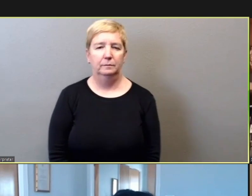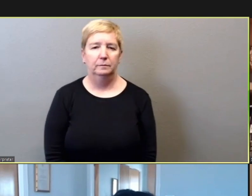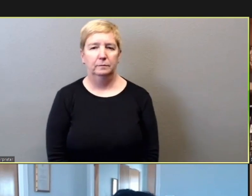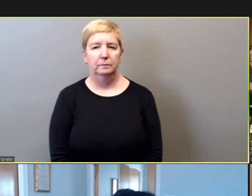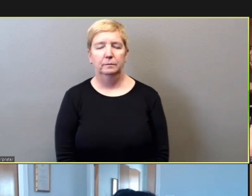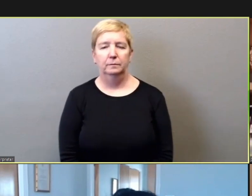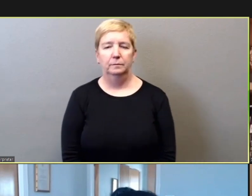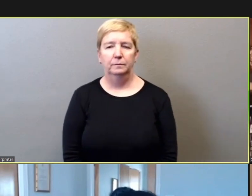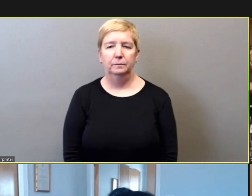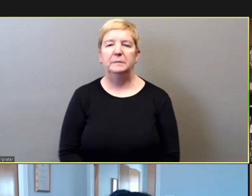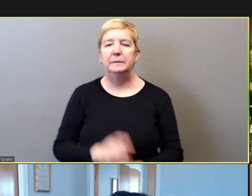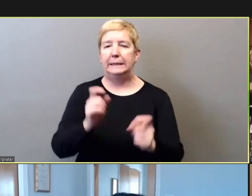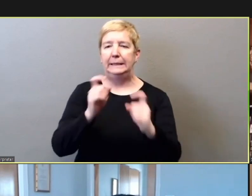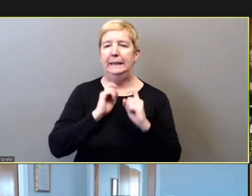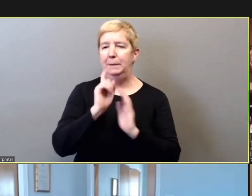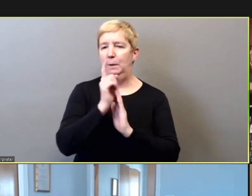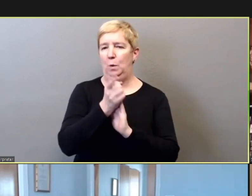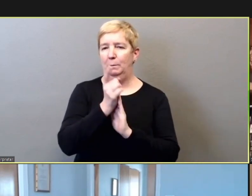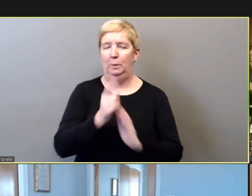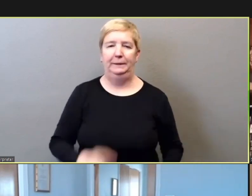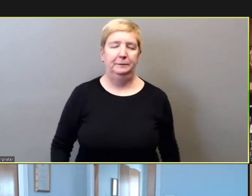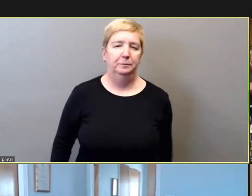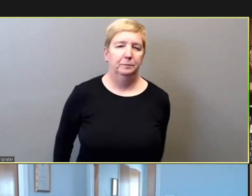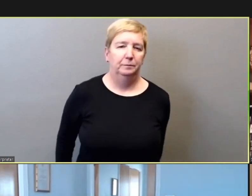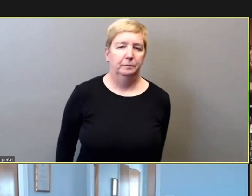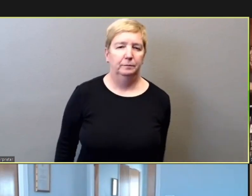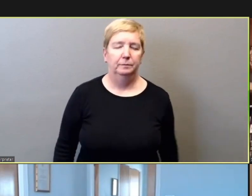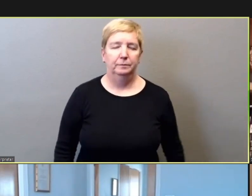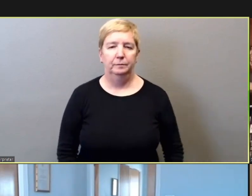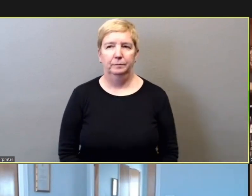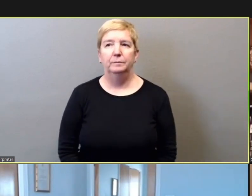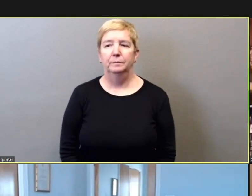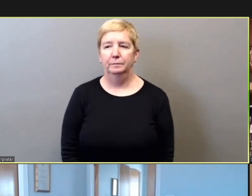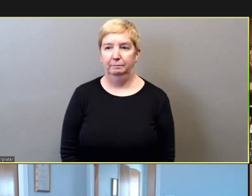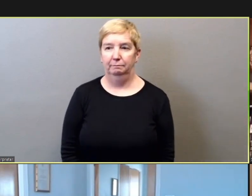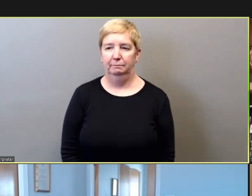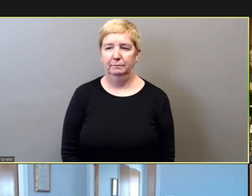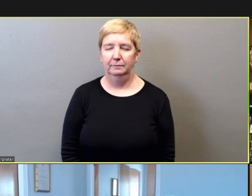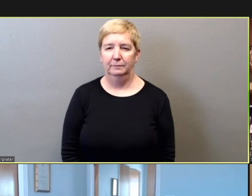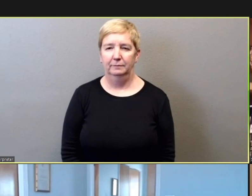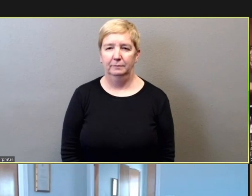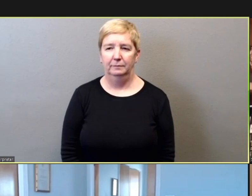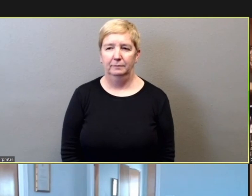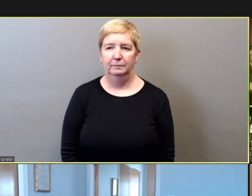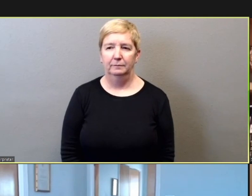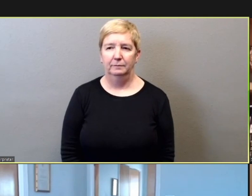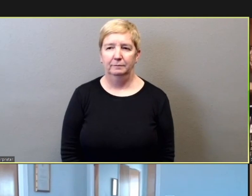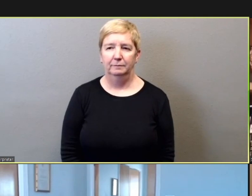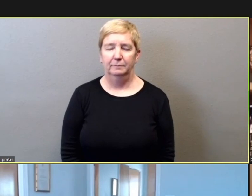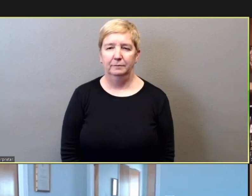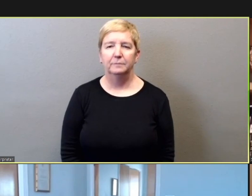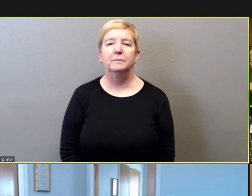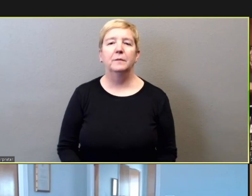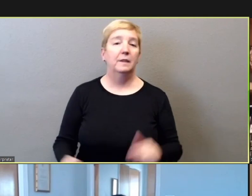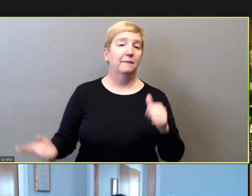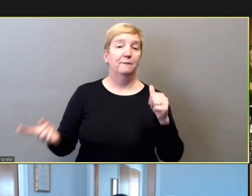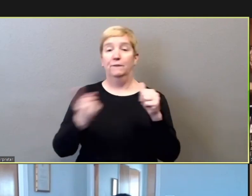So give me just a moment to get my bearings and then we'll go ahead and start with the questions. So the first